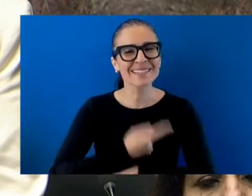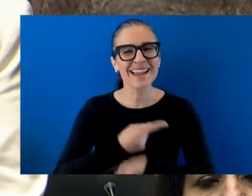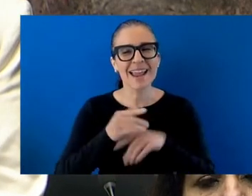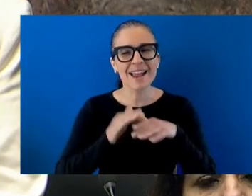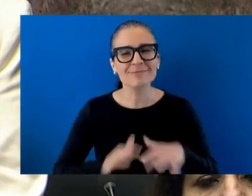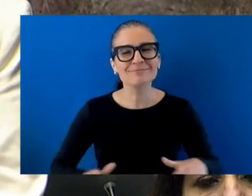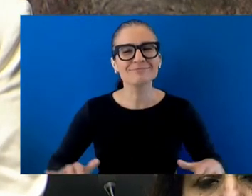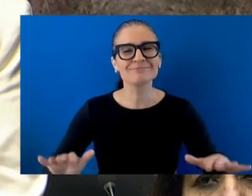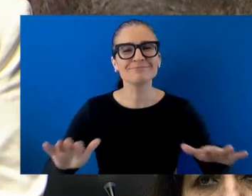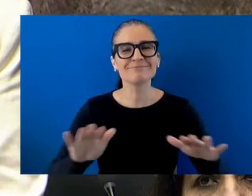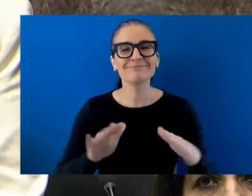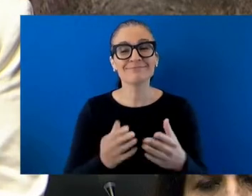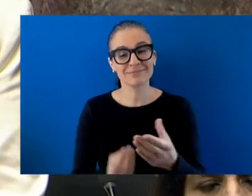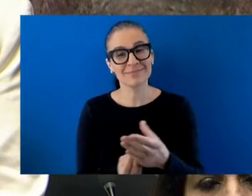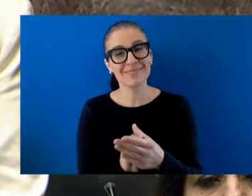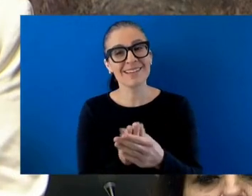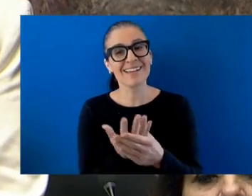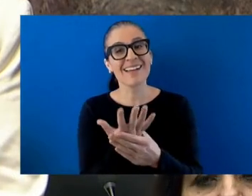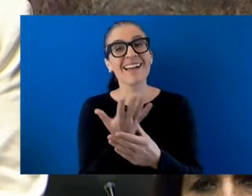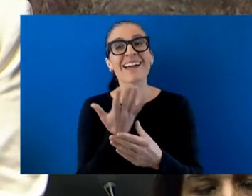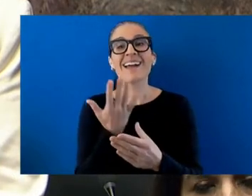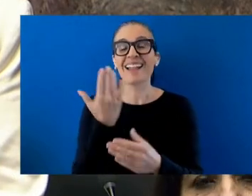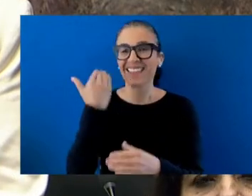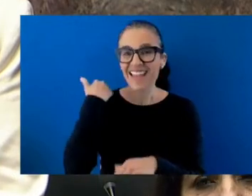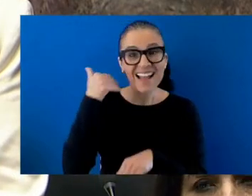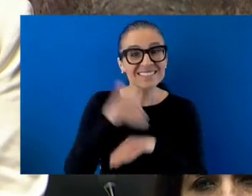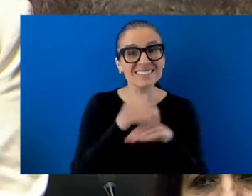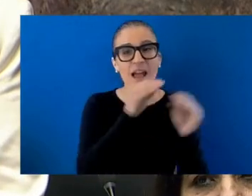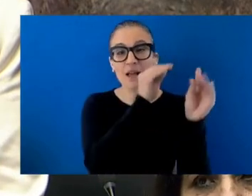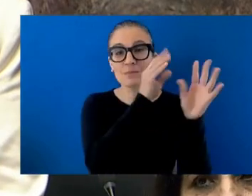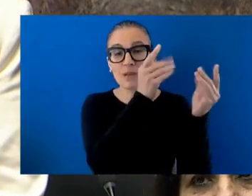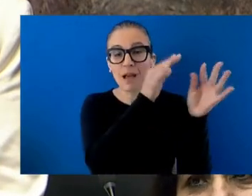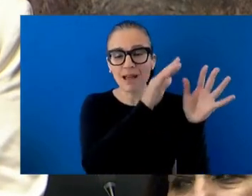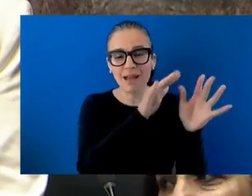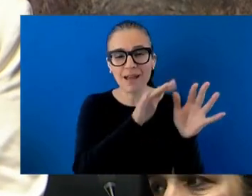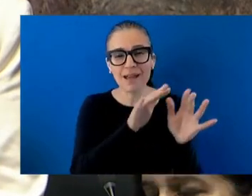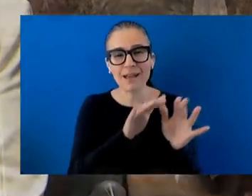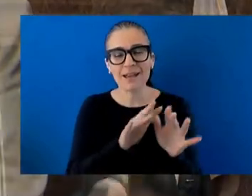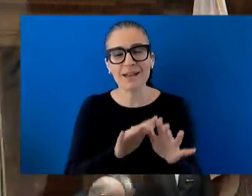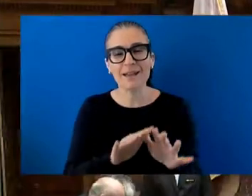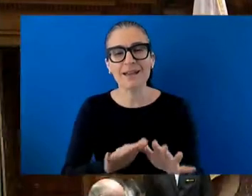some people require more light than others. Make extra.